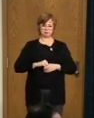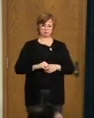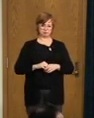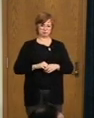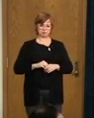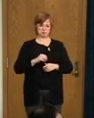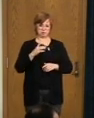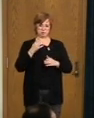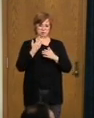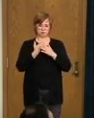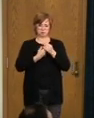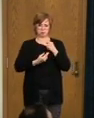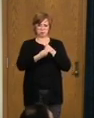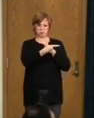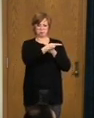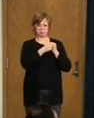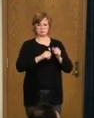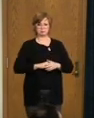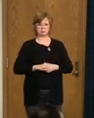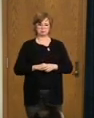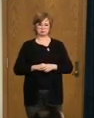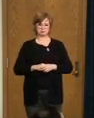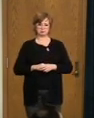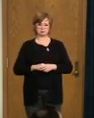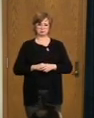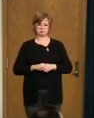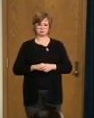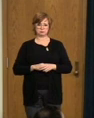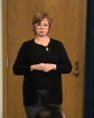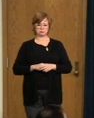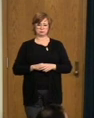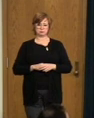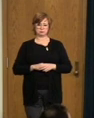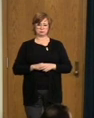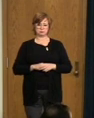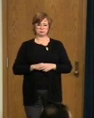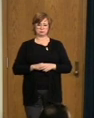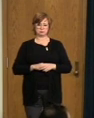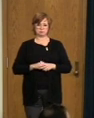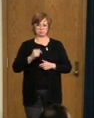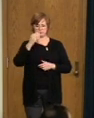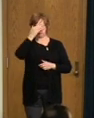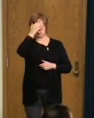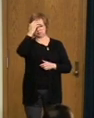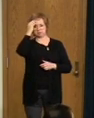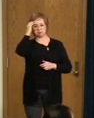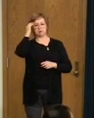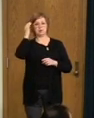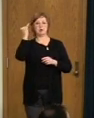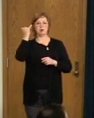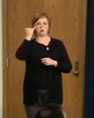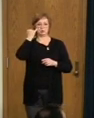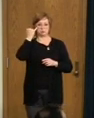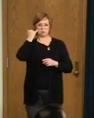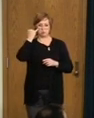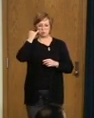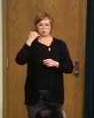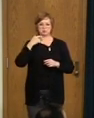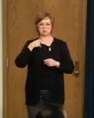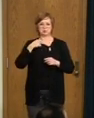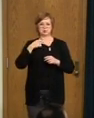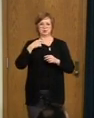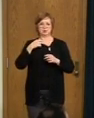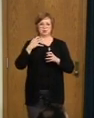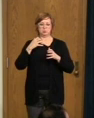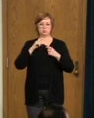Moe, what's the public health difference of me seeing my parents so physically distanced inside a house